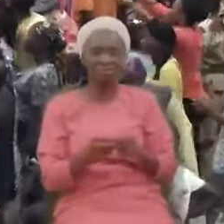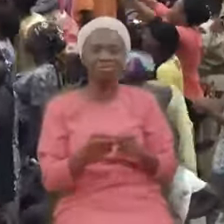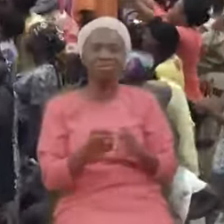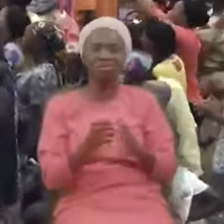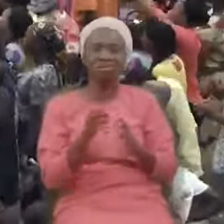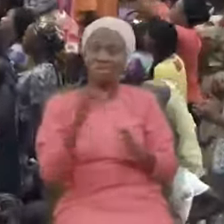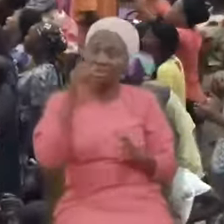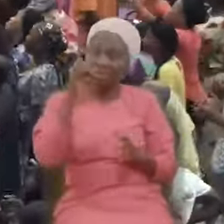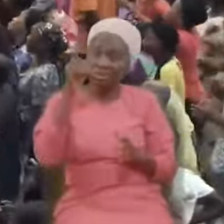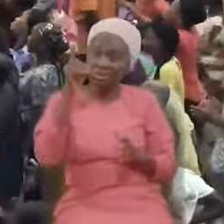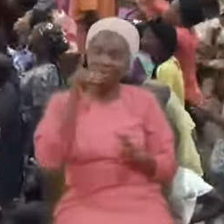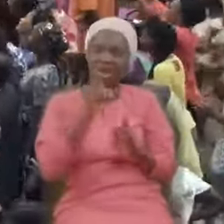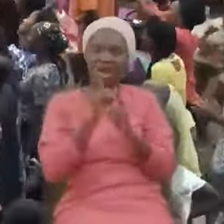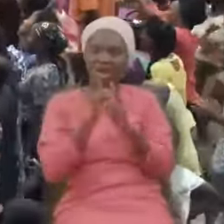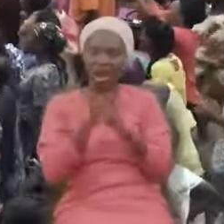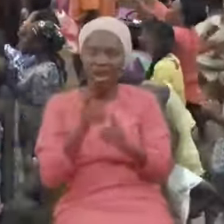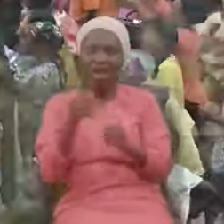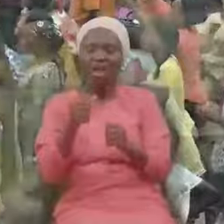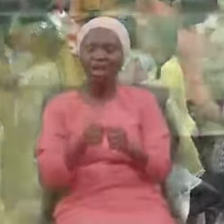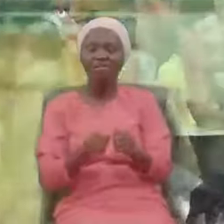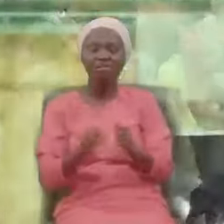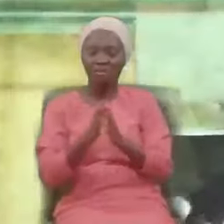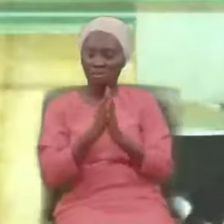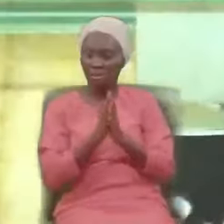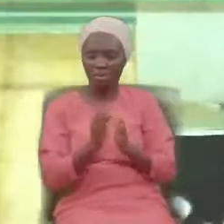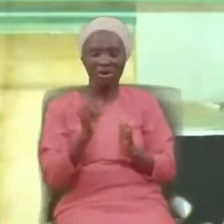He answers every prayer.